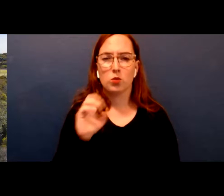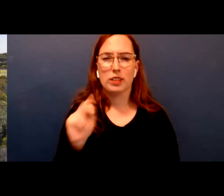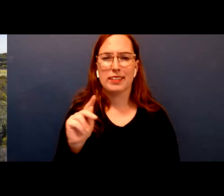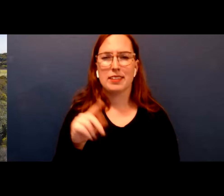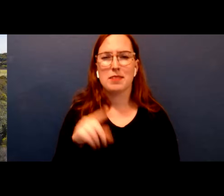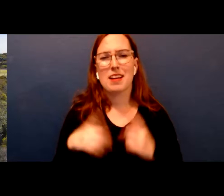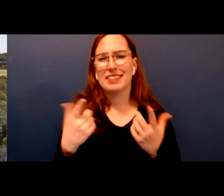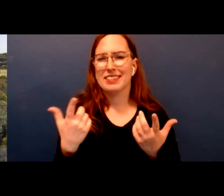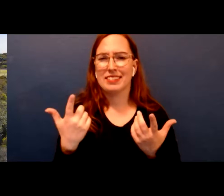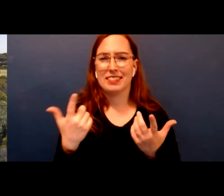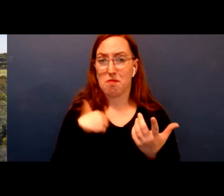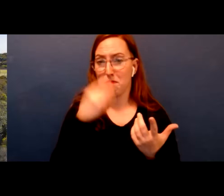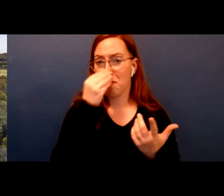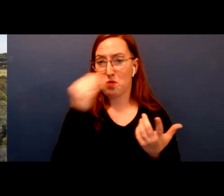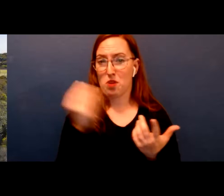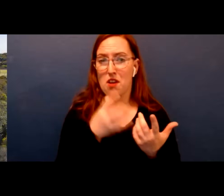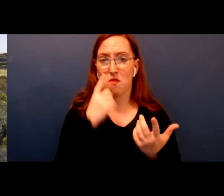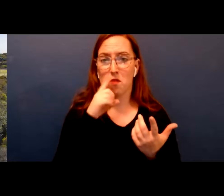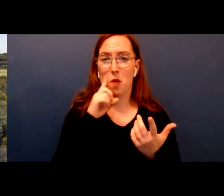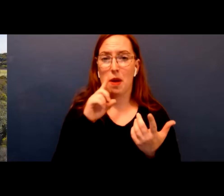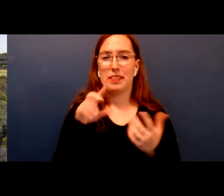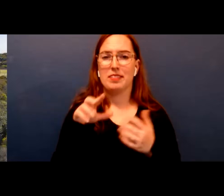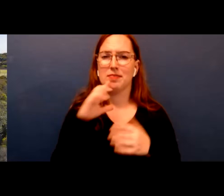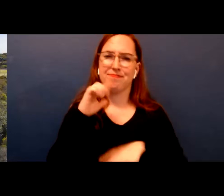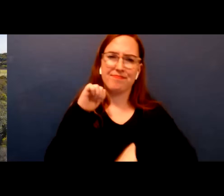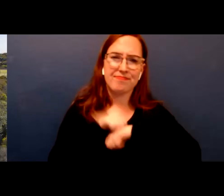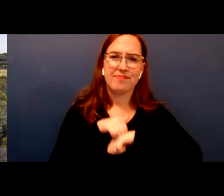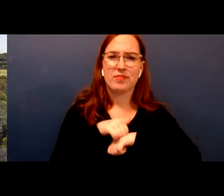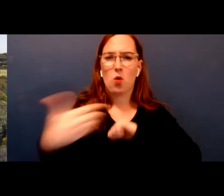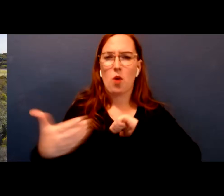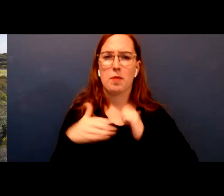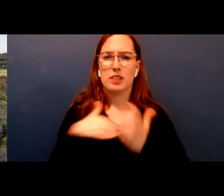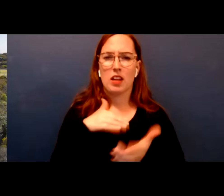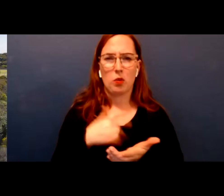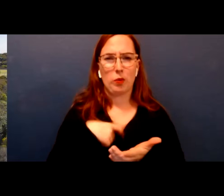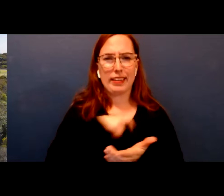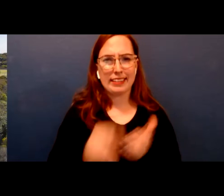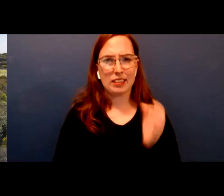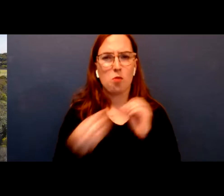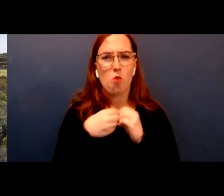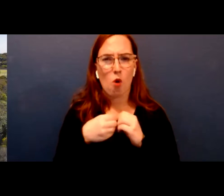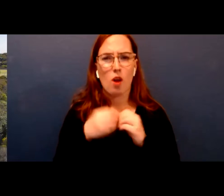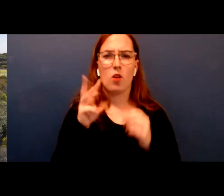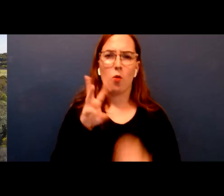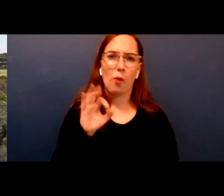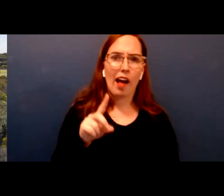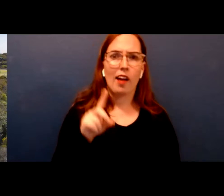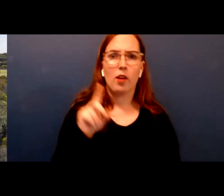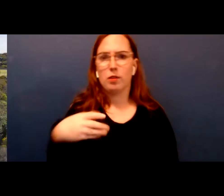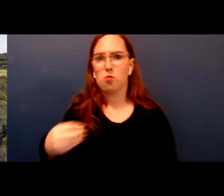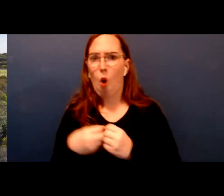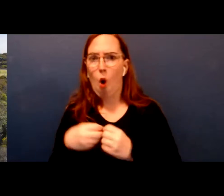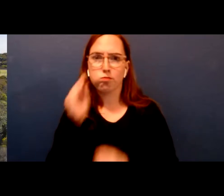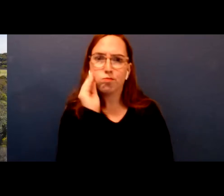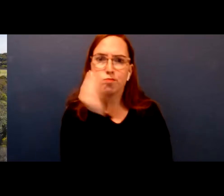I don't care for the paved welcome center version in the slides. Don't we need more wild restoration in the area to shore up and stabilize the banks of